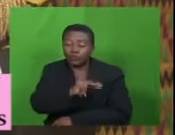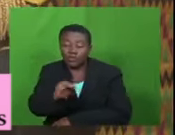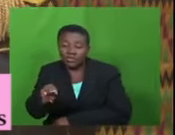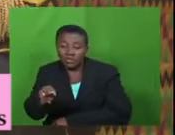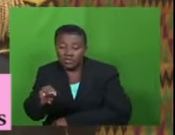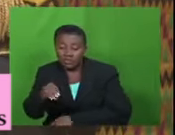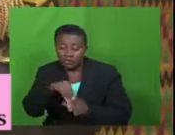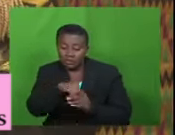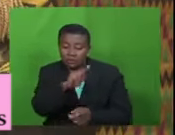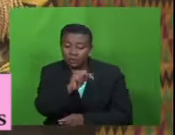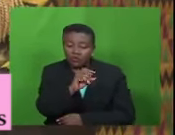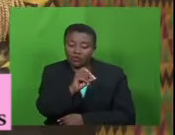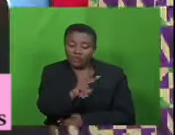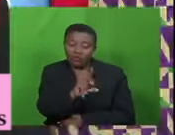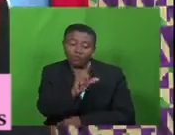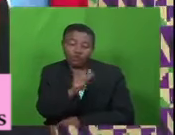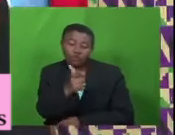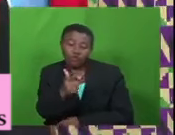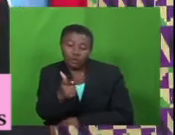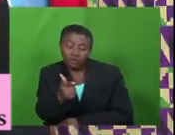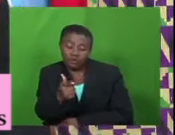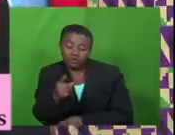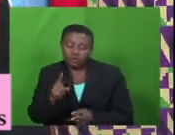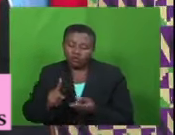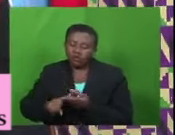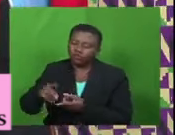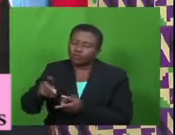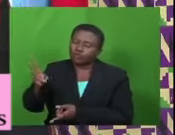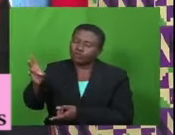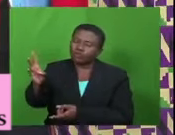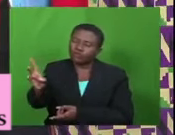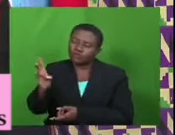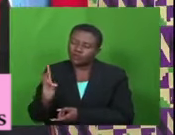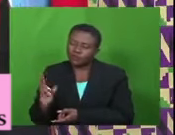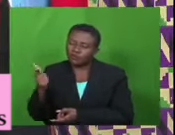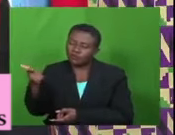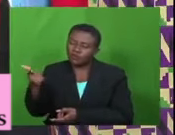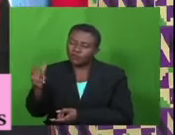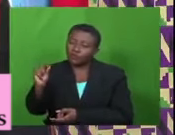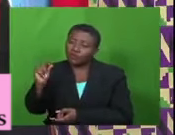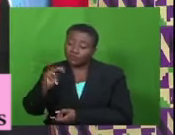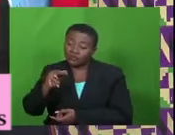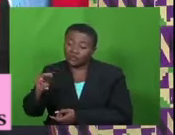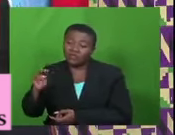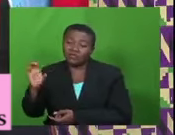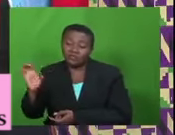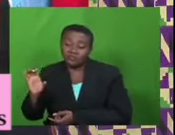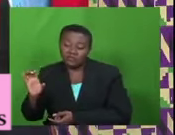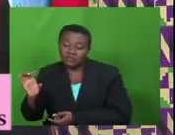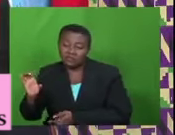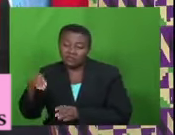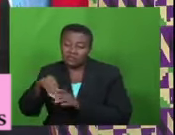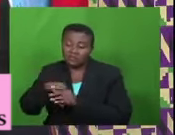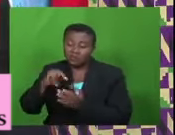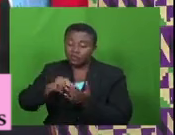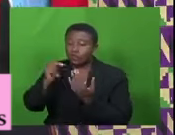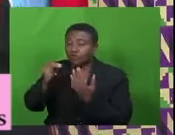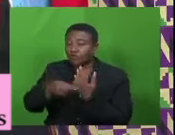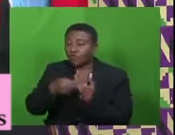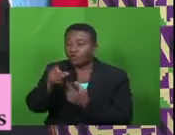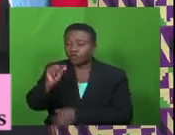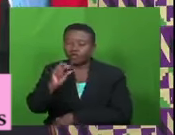November 2021 to 720 million CDs in November